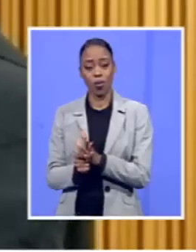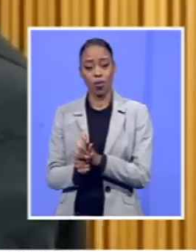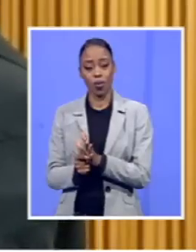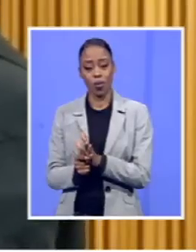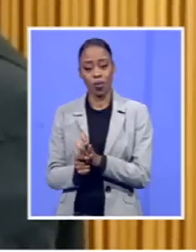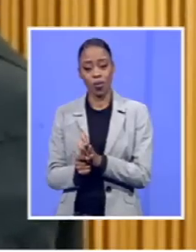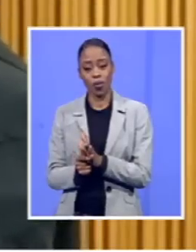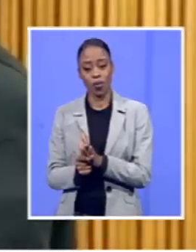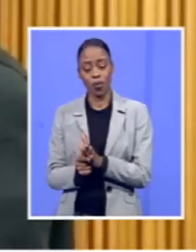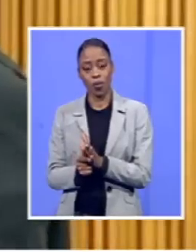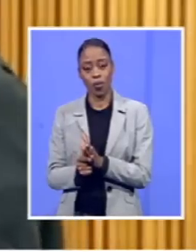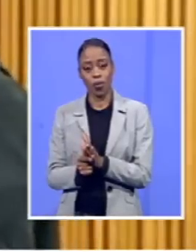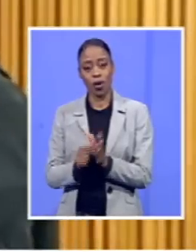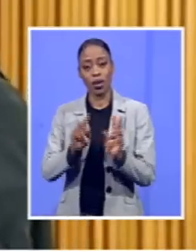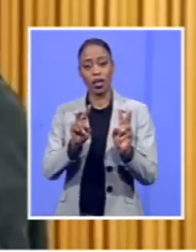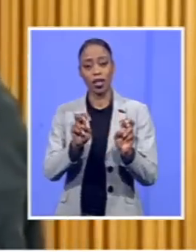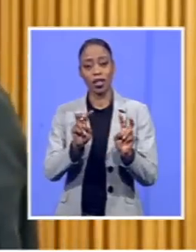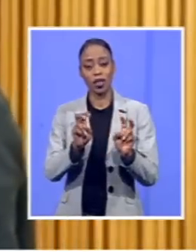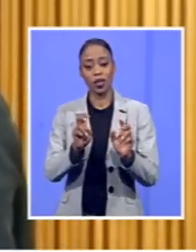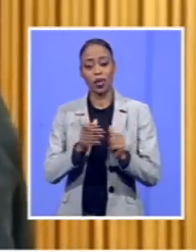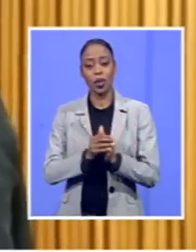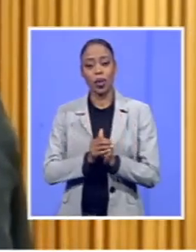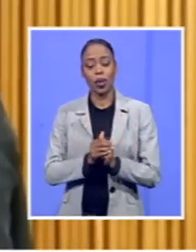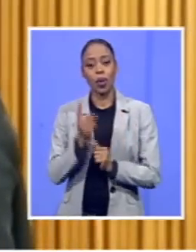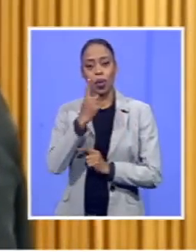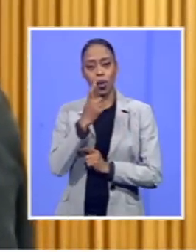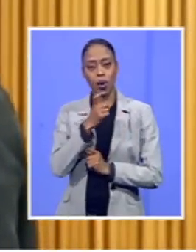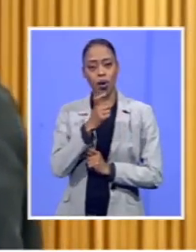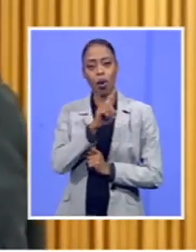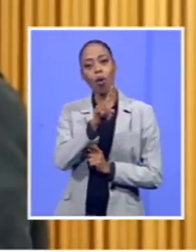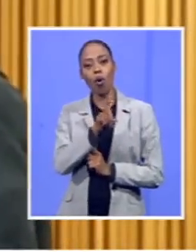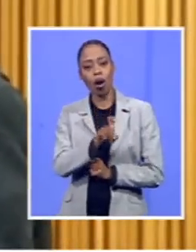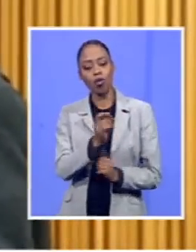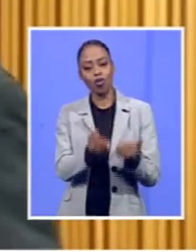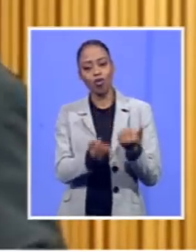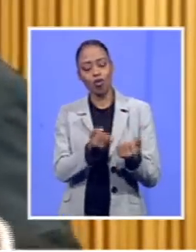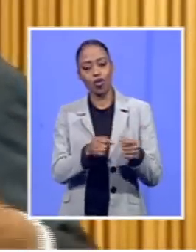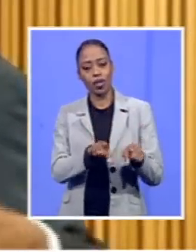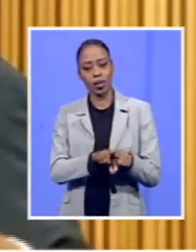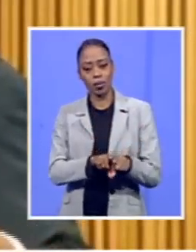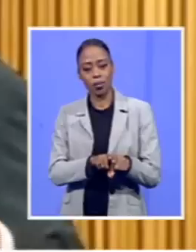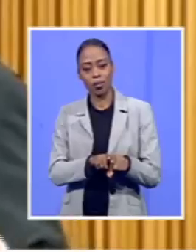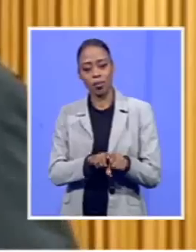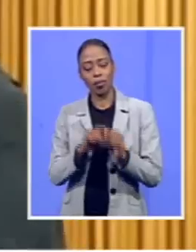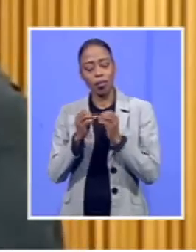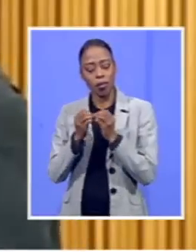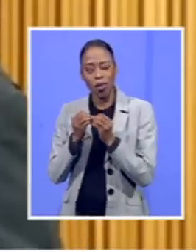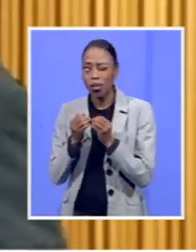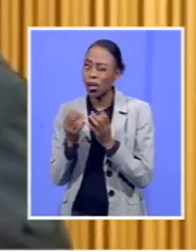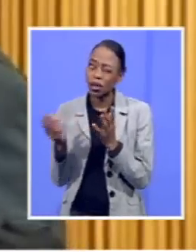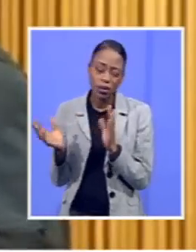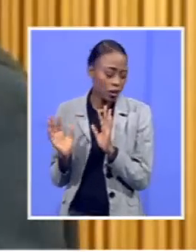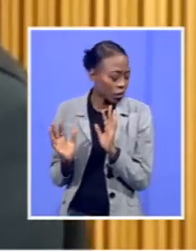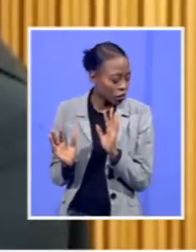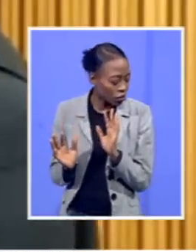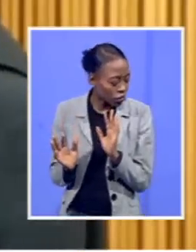It's the same question that you may pose to that court. What I call the not multiple